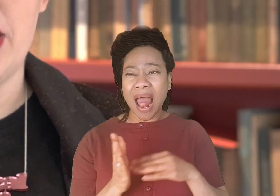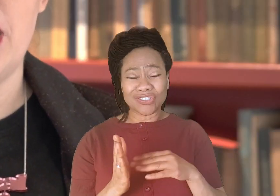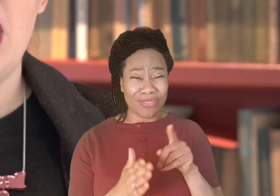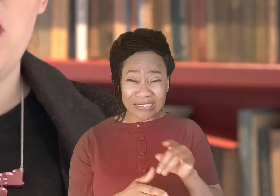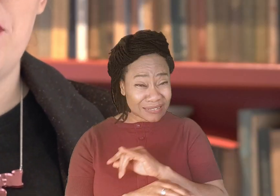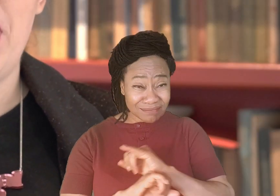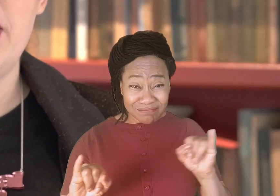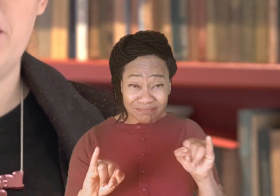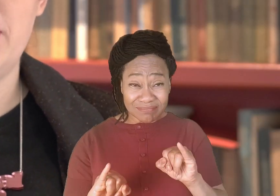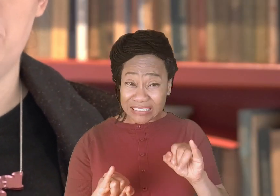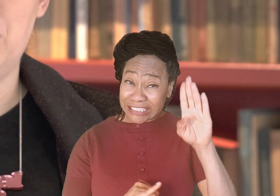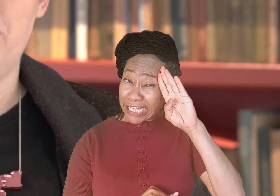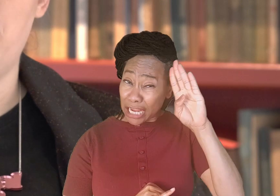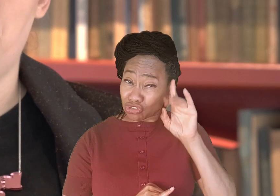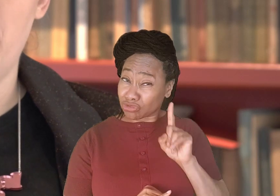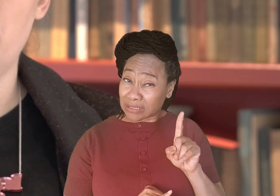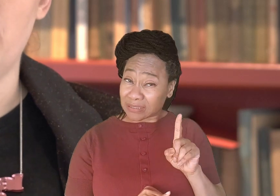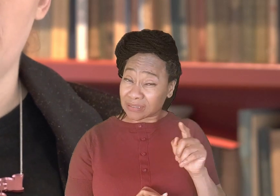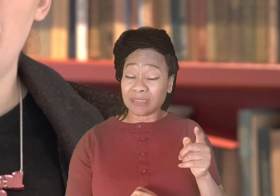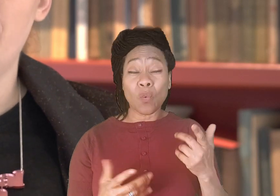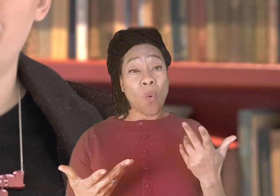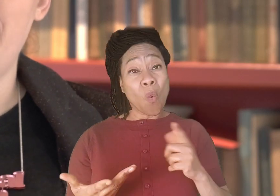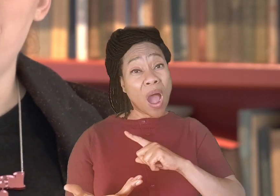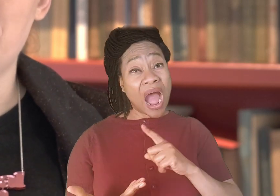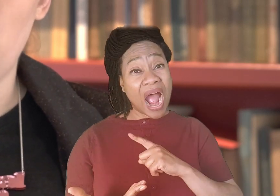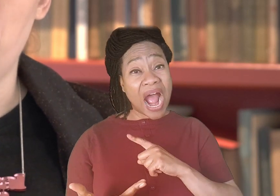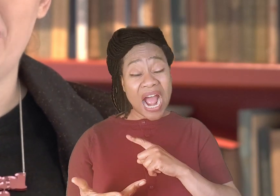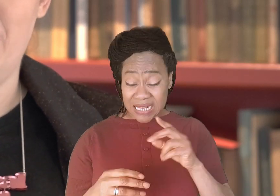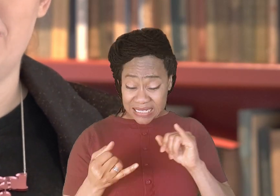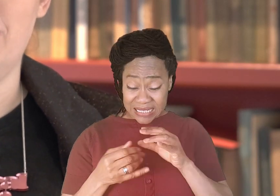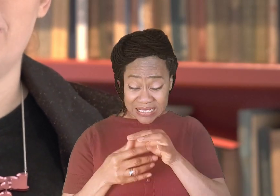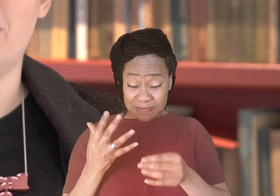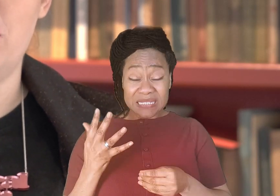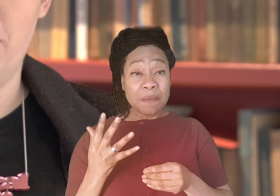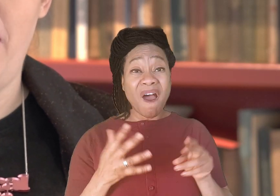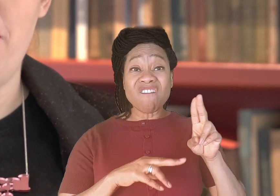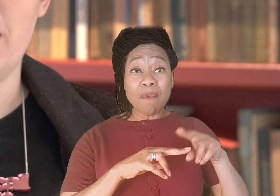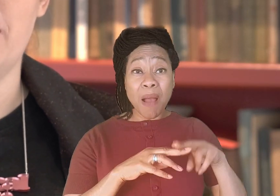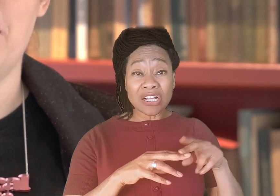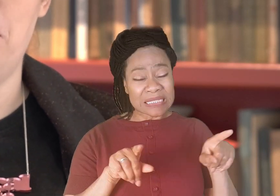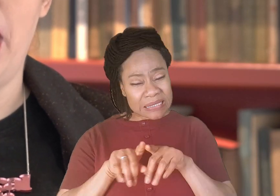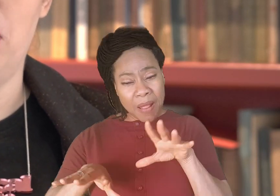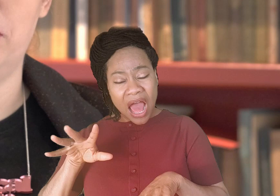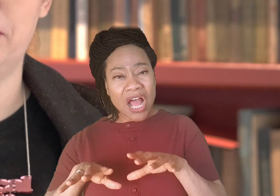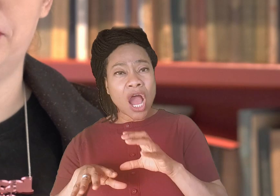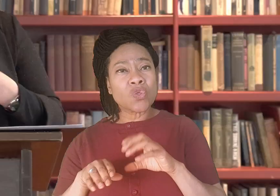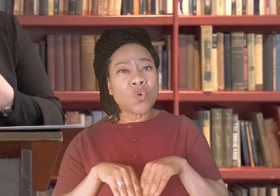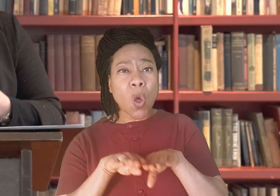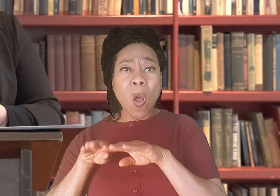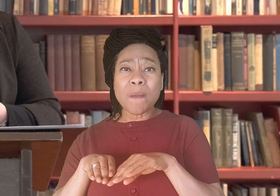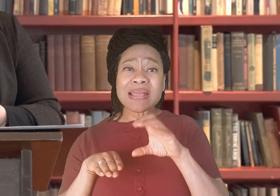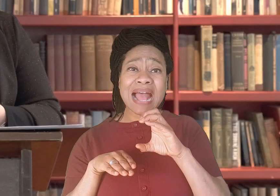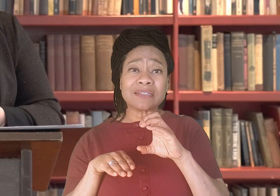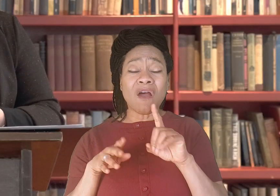to take when many of the symptoms of fibromyalgia are the same as common cancers such as ovarian and bowel.